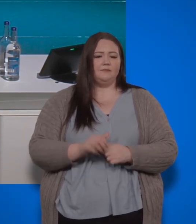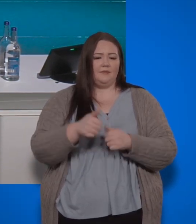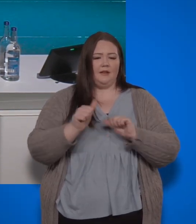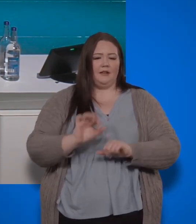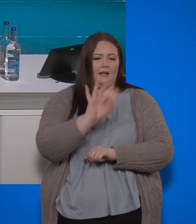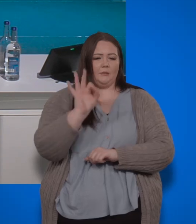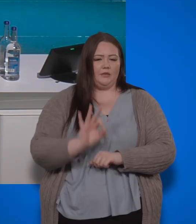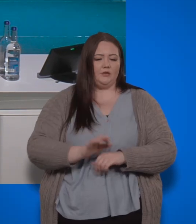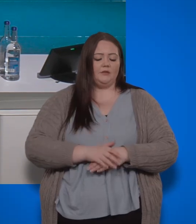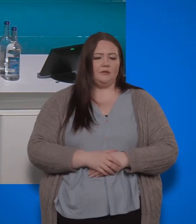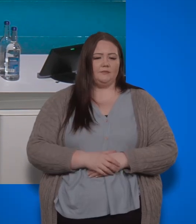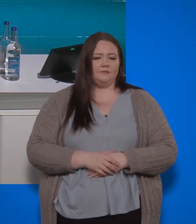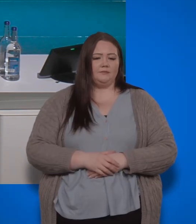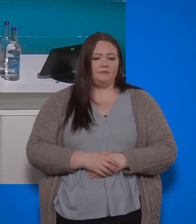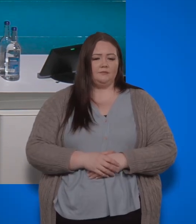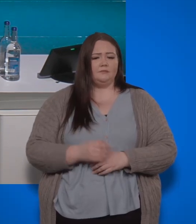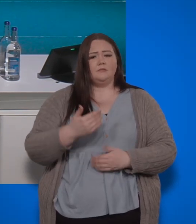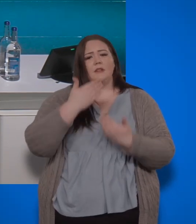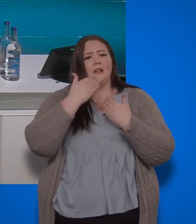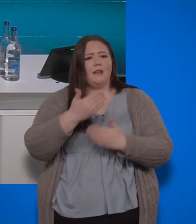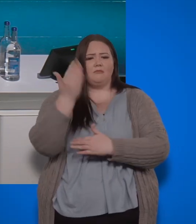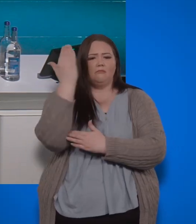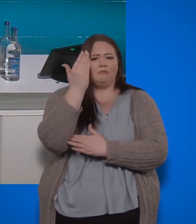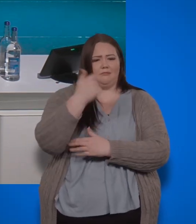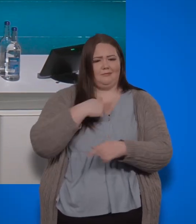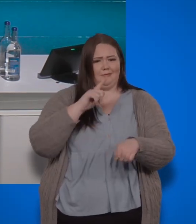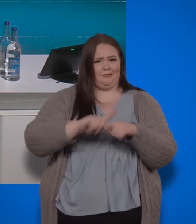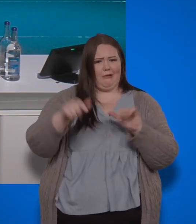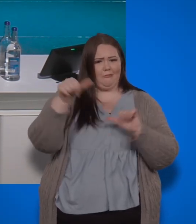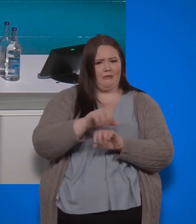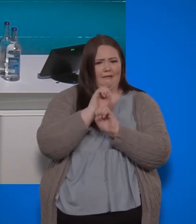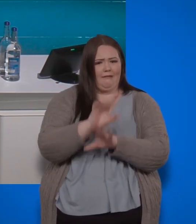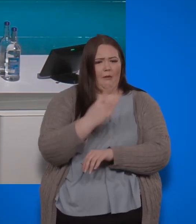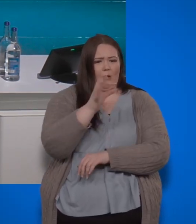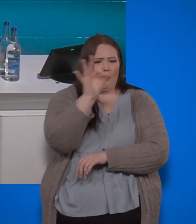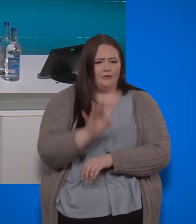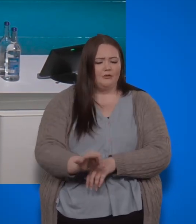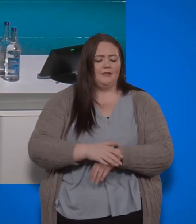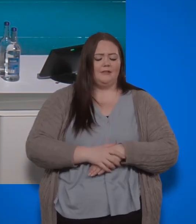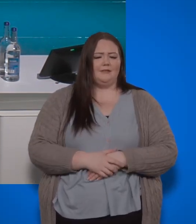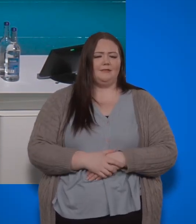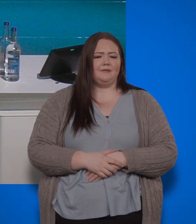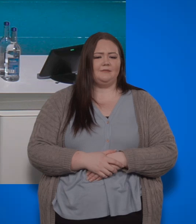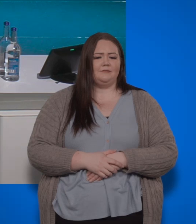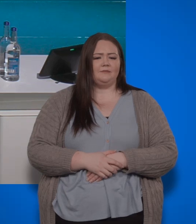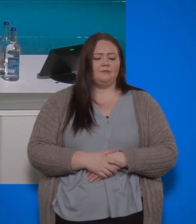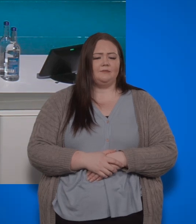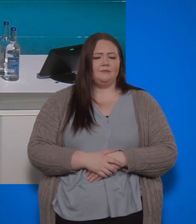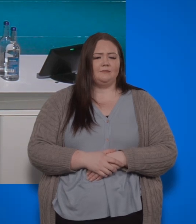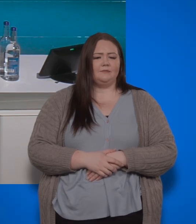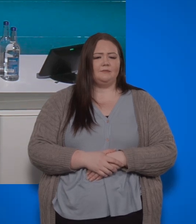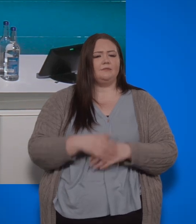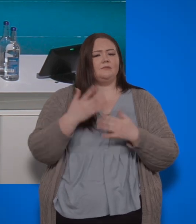Yeah, thank you very much. It was a really interesting talk. I had more questions I wanted to ask you, but I'll try and keep it short to just one. You touched on